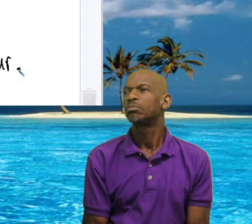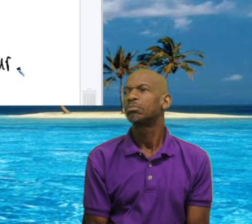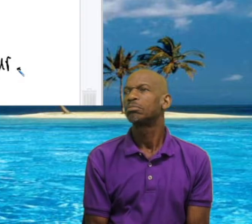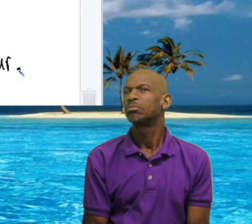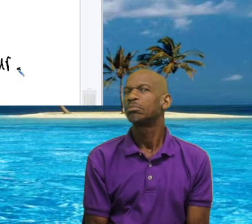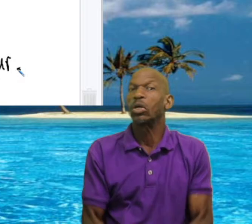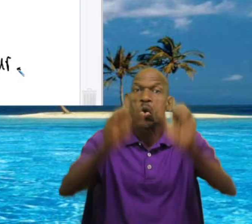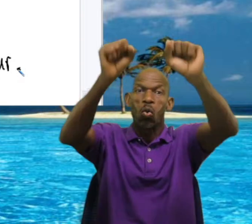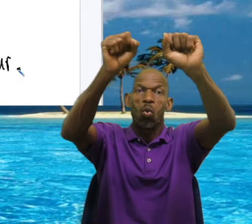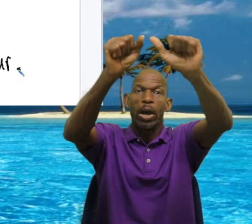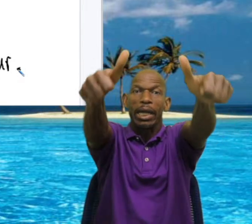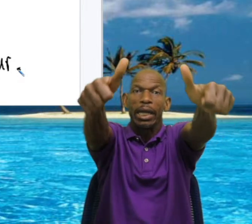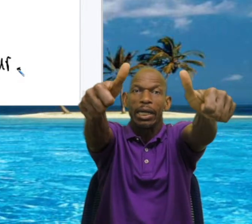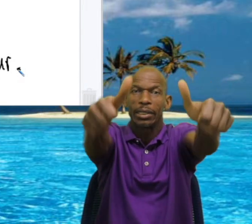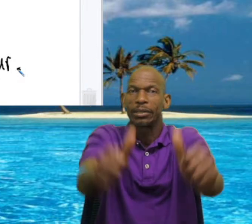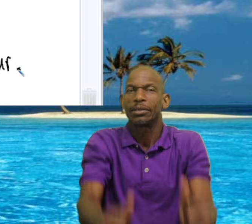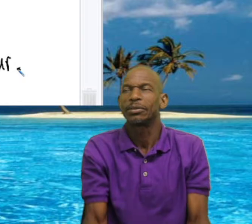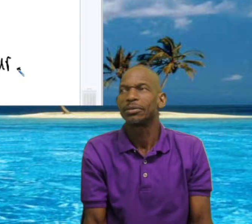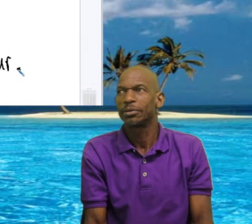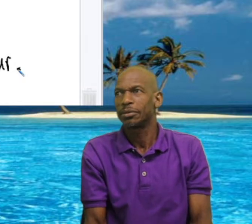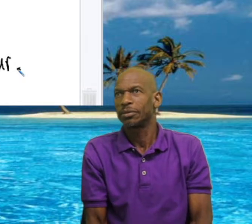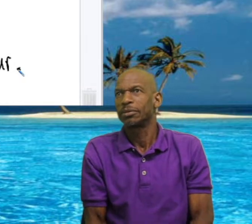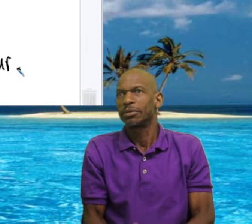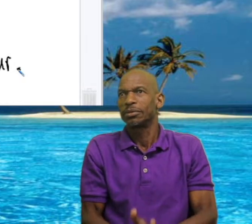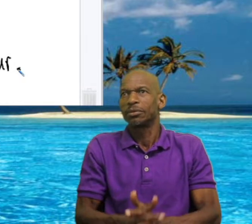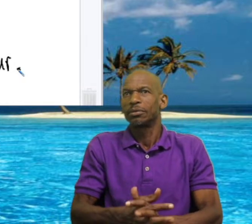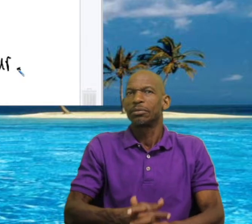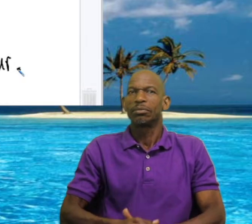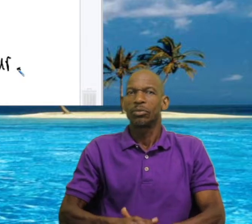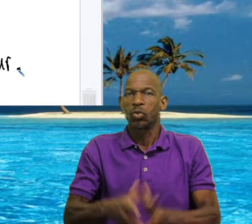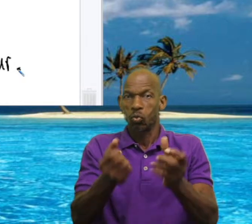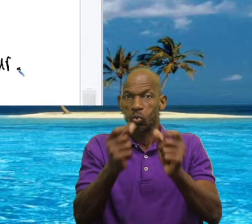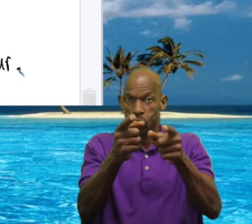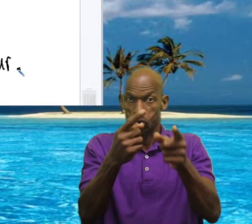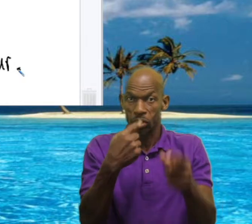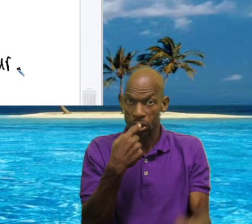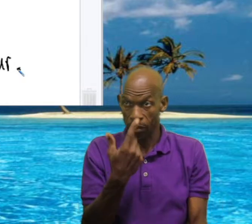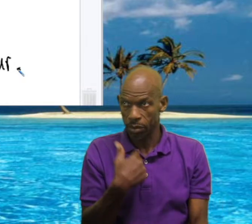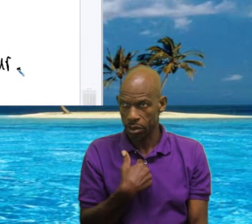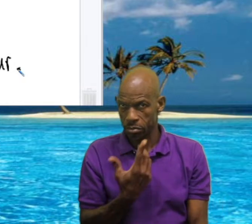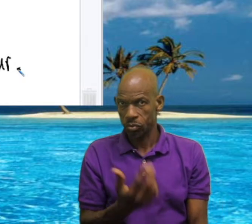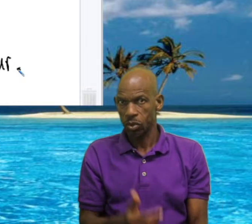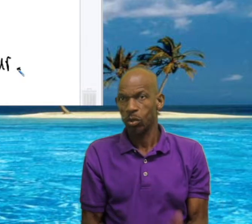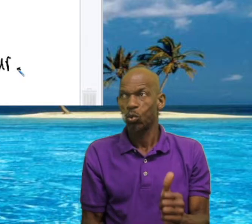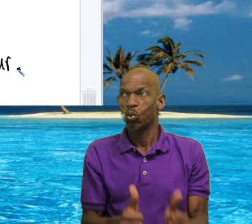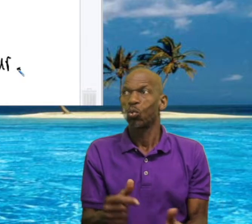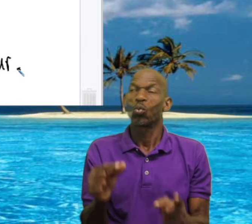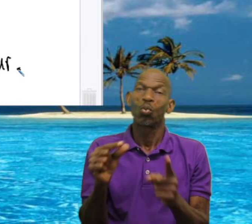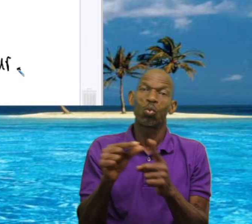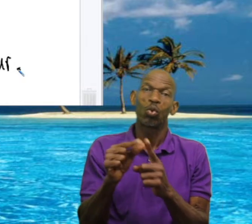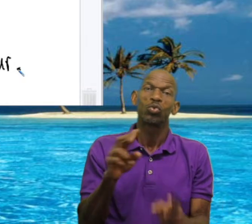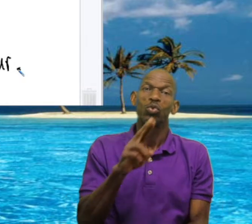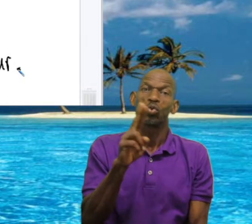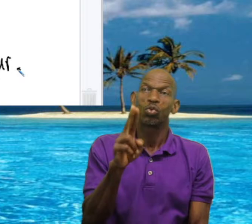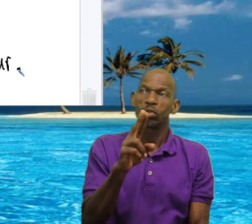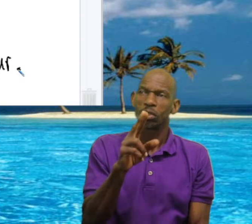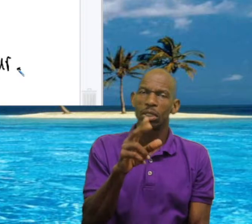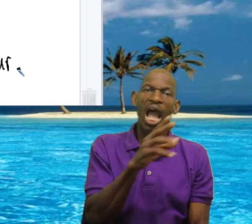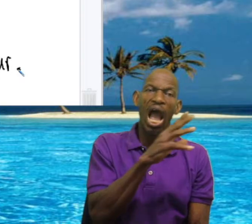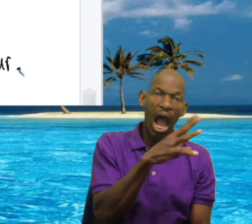Right. So I want you to tell me which one am I going to put in. Now you have to read the